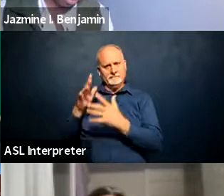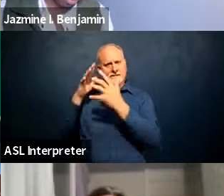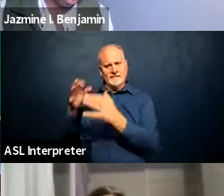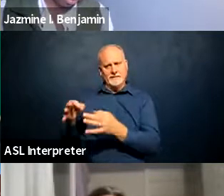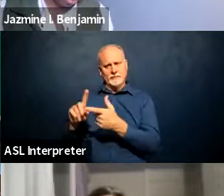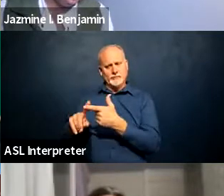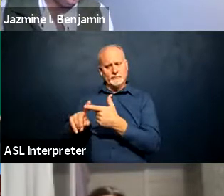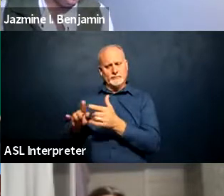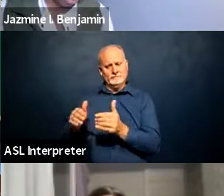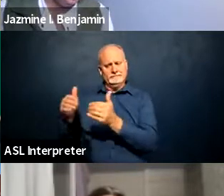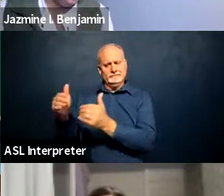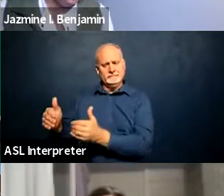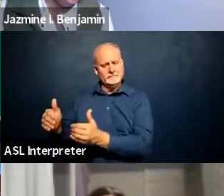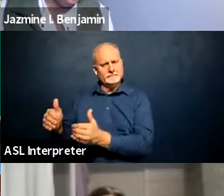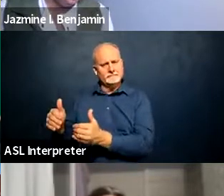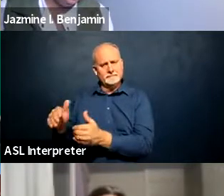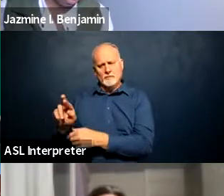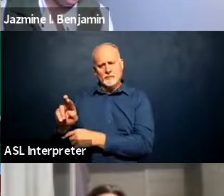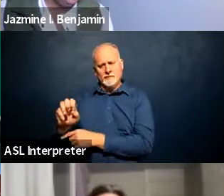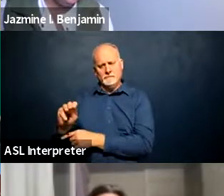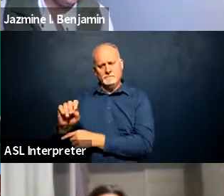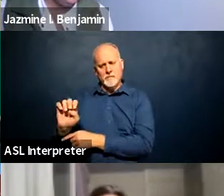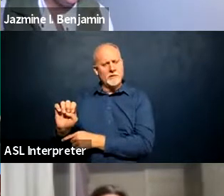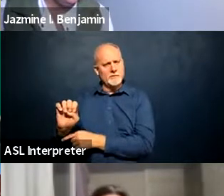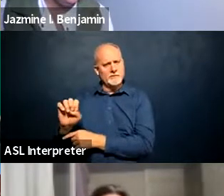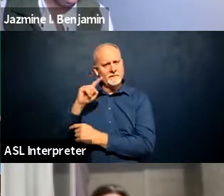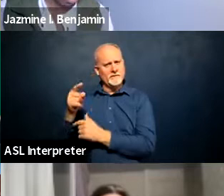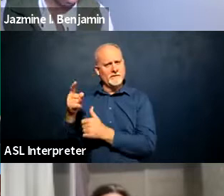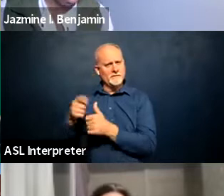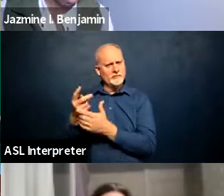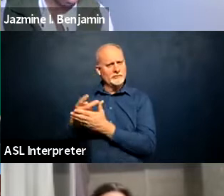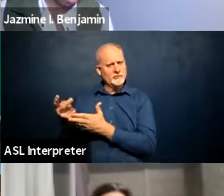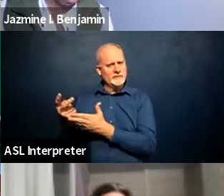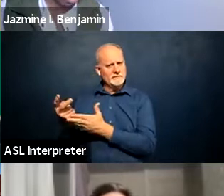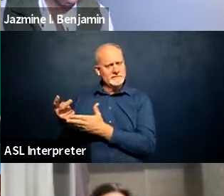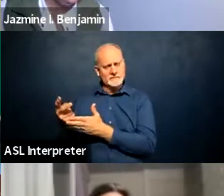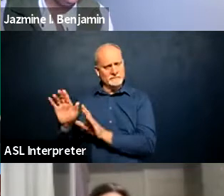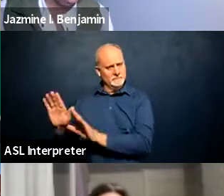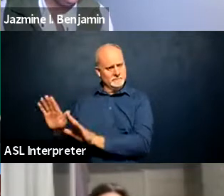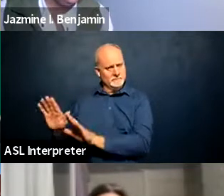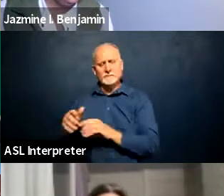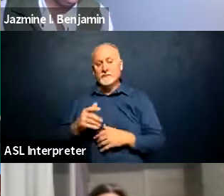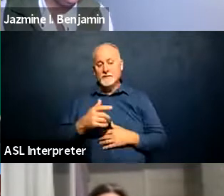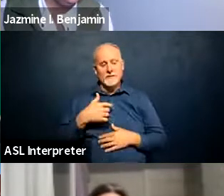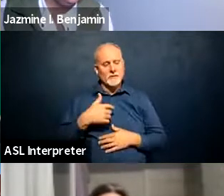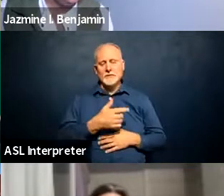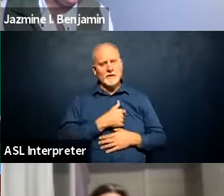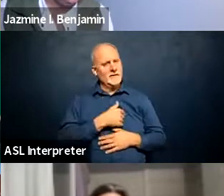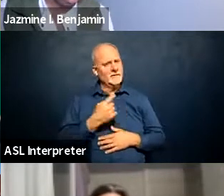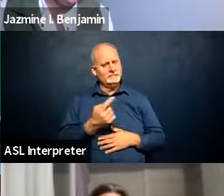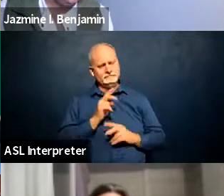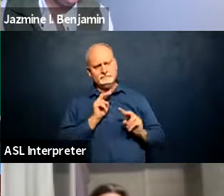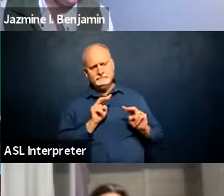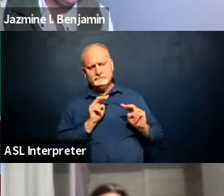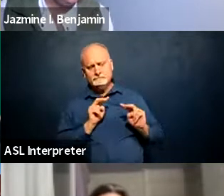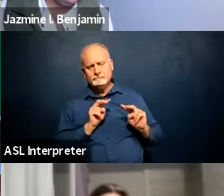pushing those courses toward a remote kind of format for the first couple of weeks of the semester. So we constantly monitor